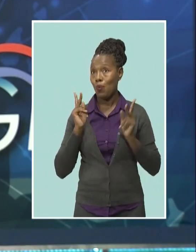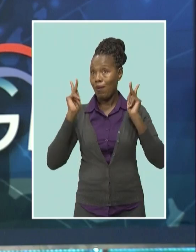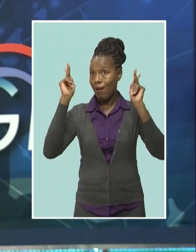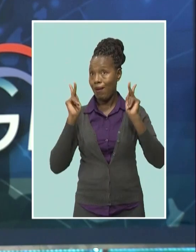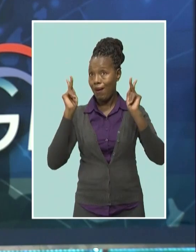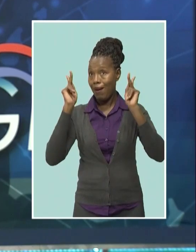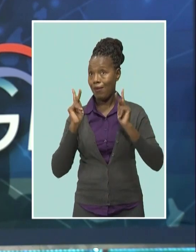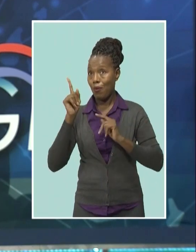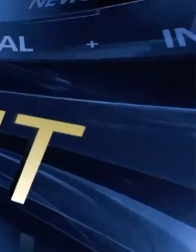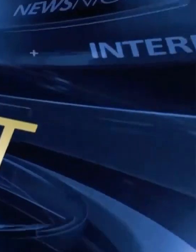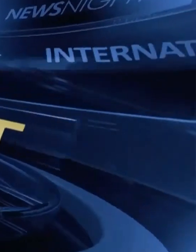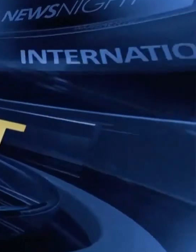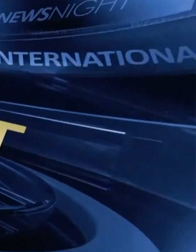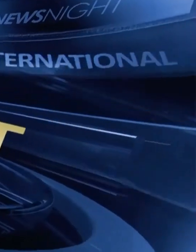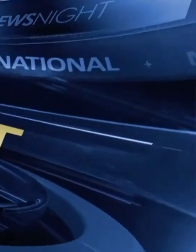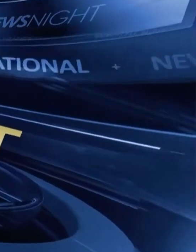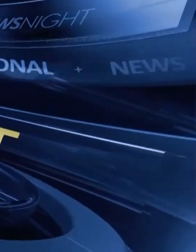Andrew.